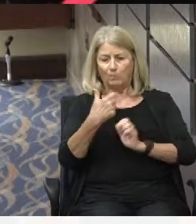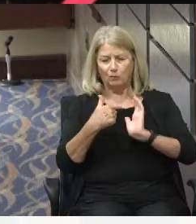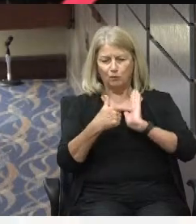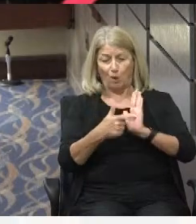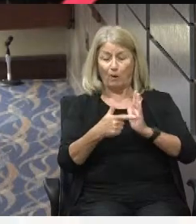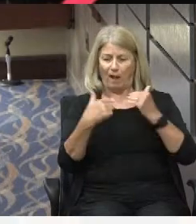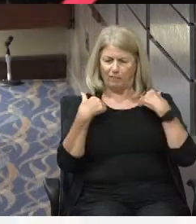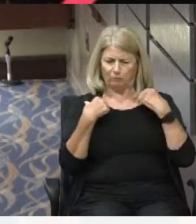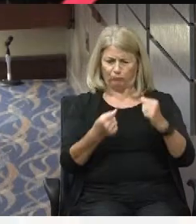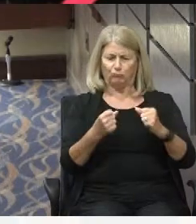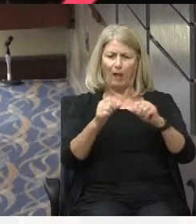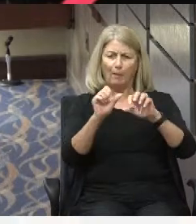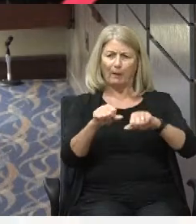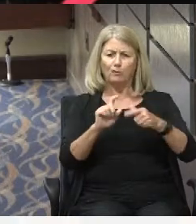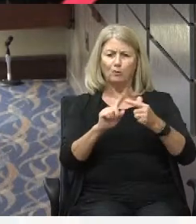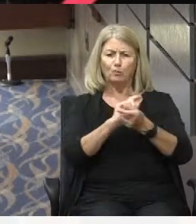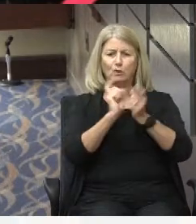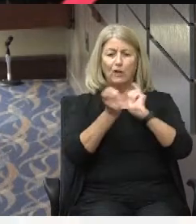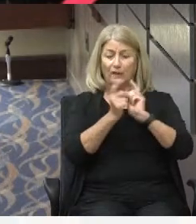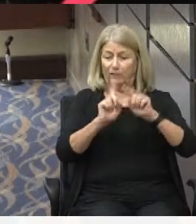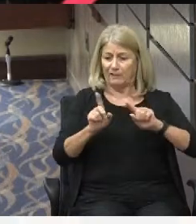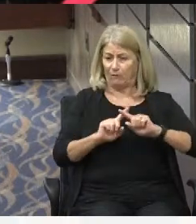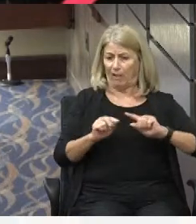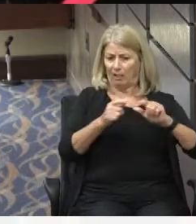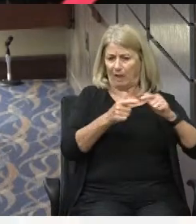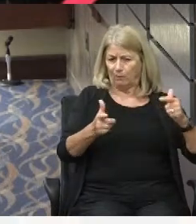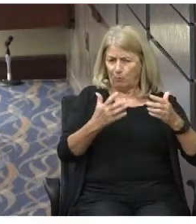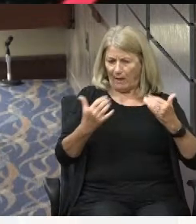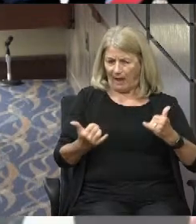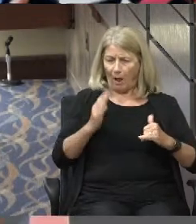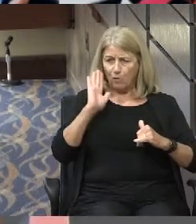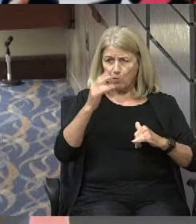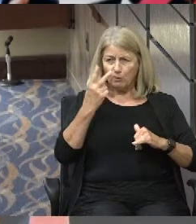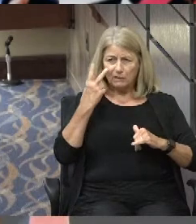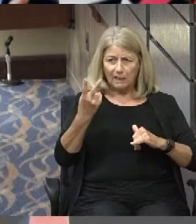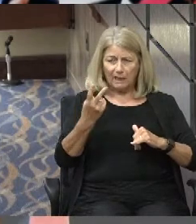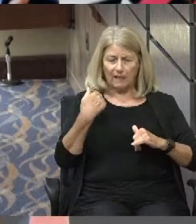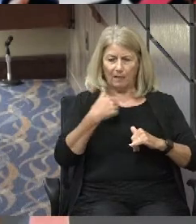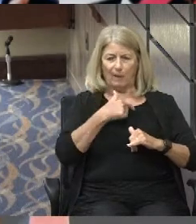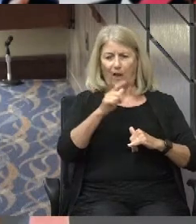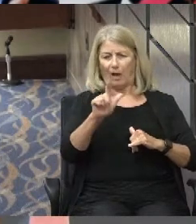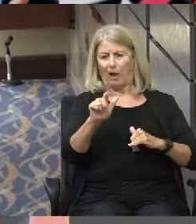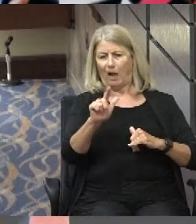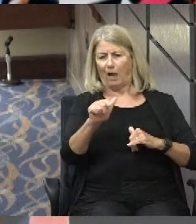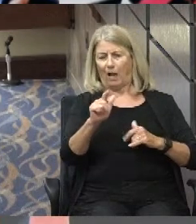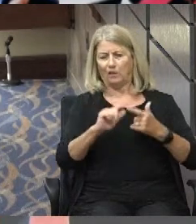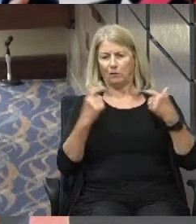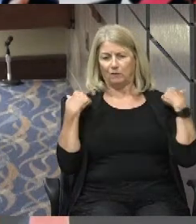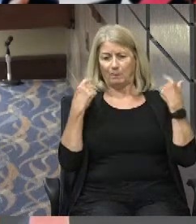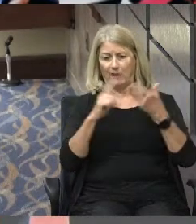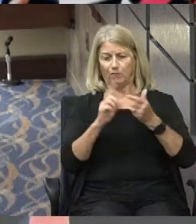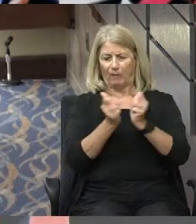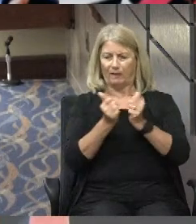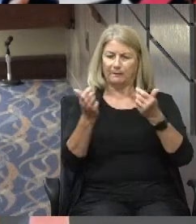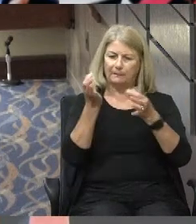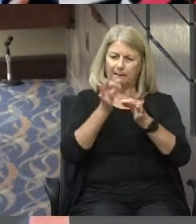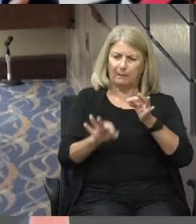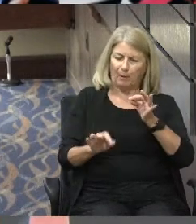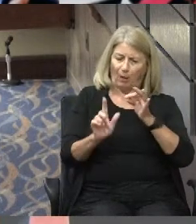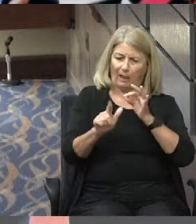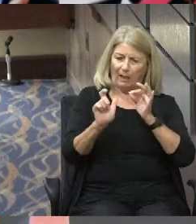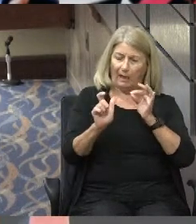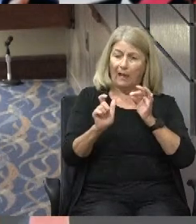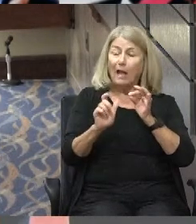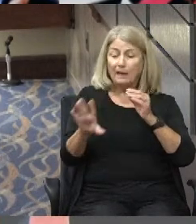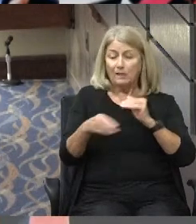robust ability to change to various languages. Right now you'll see me click through to a Spanish version with a simple click. Additionally, when this